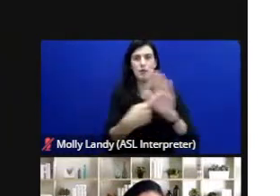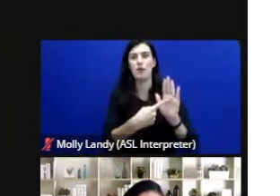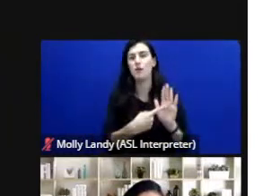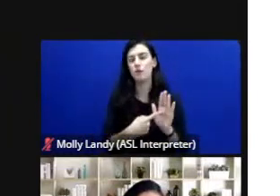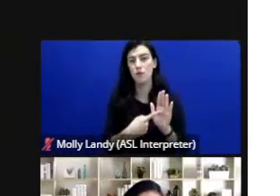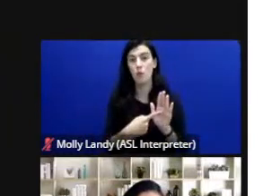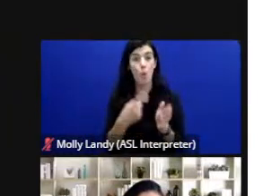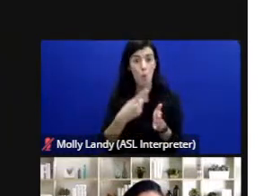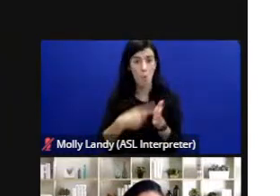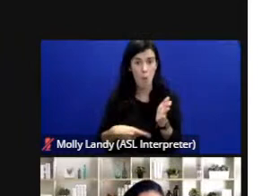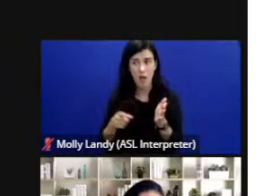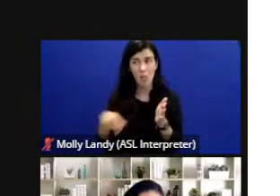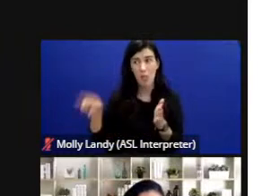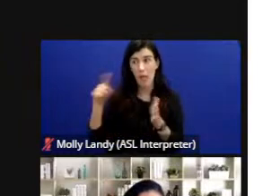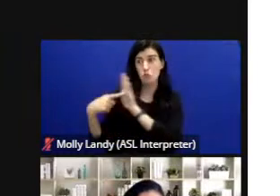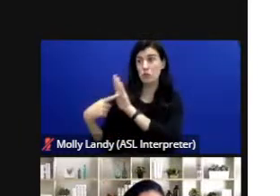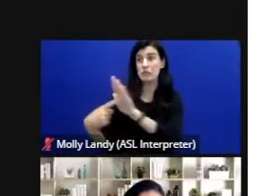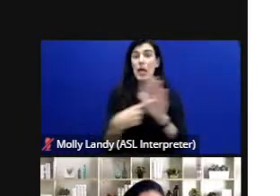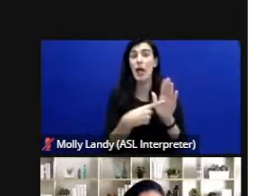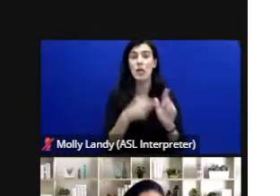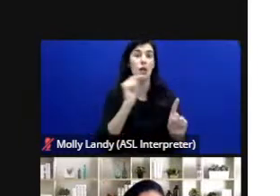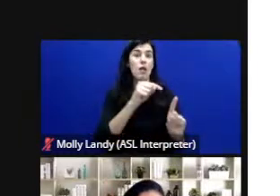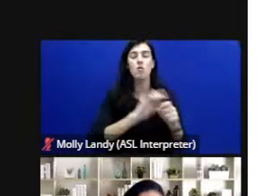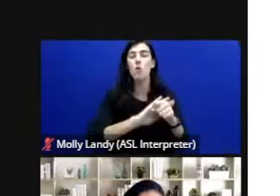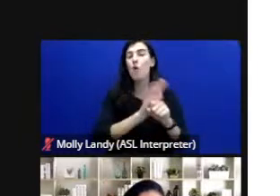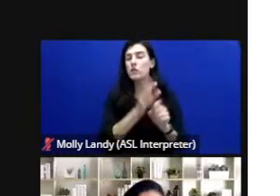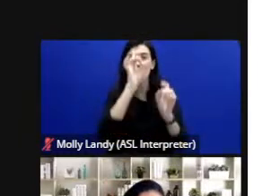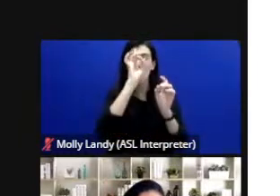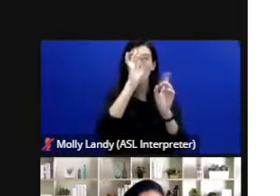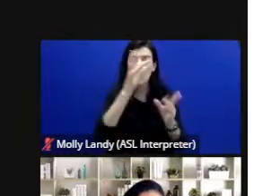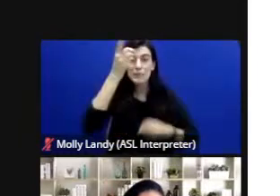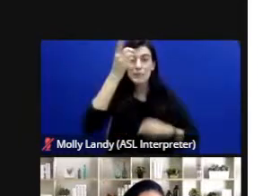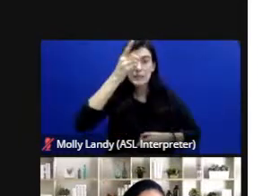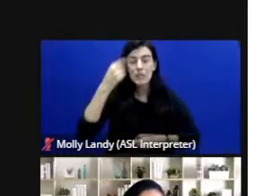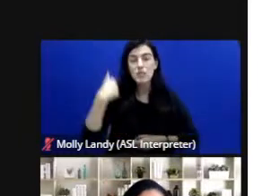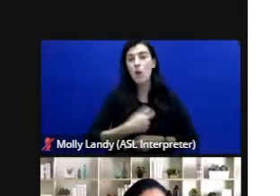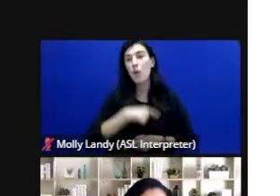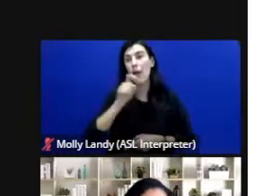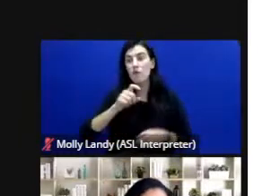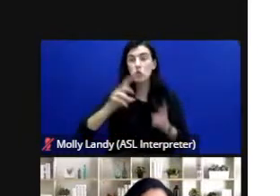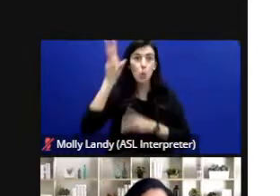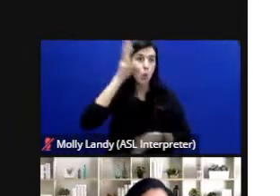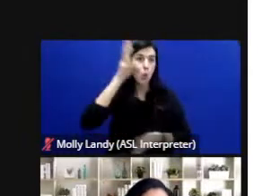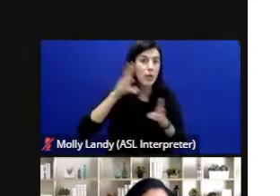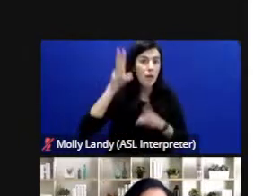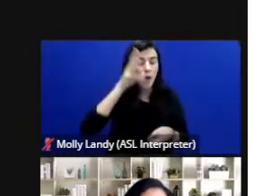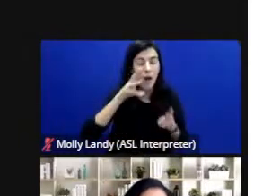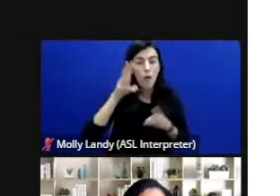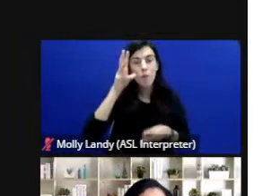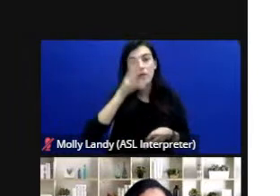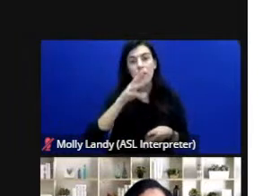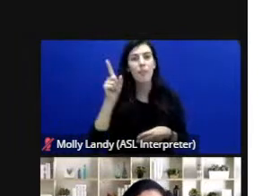us is that there's this horrible disease that we have to worry about, that they trumpet 24/7 on all the